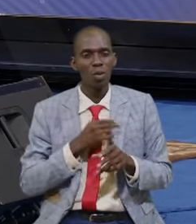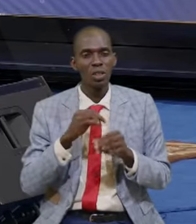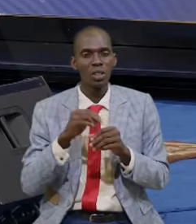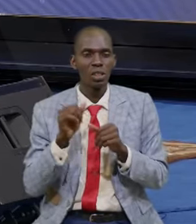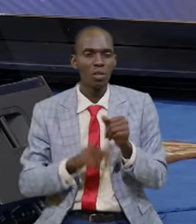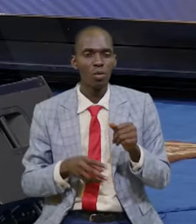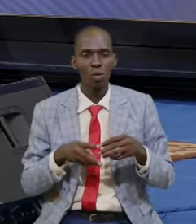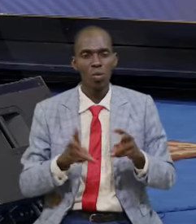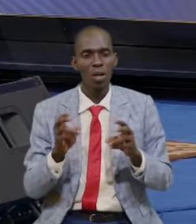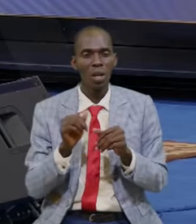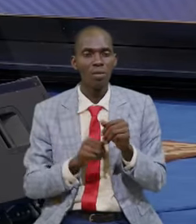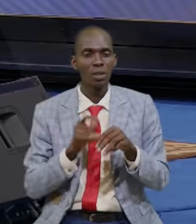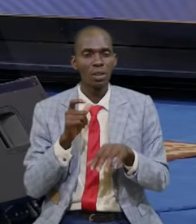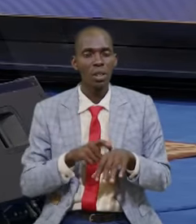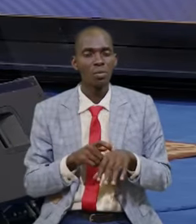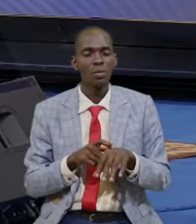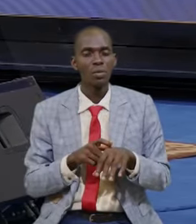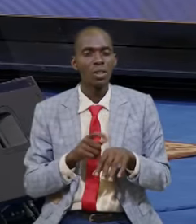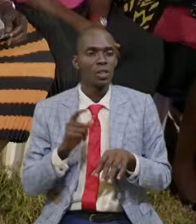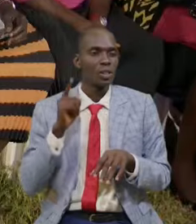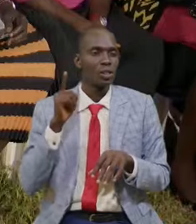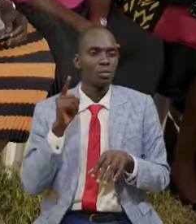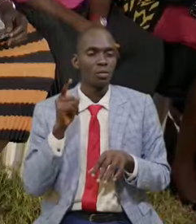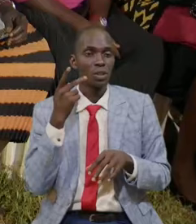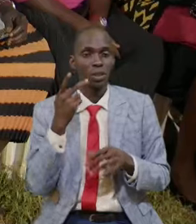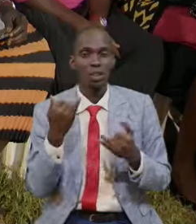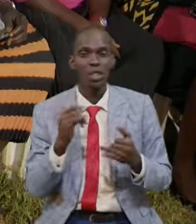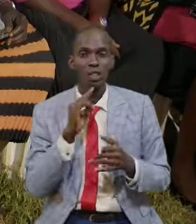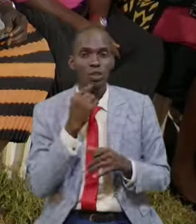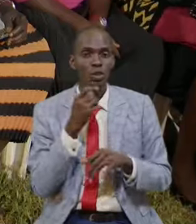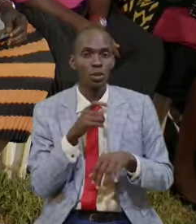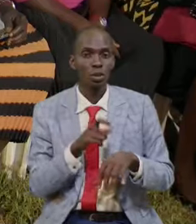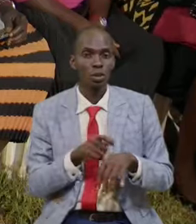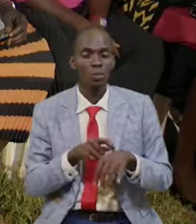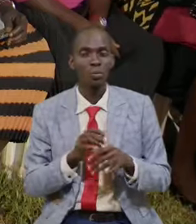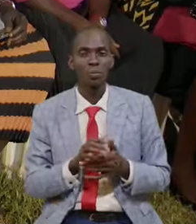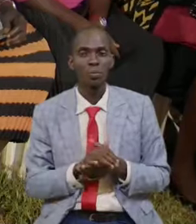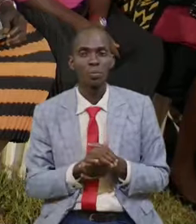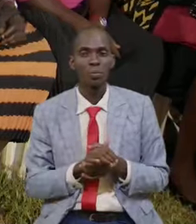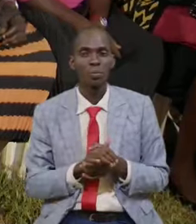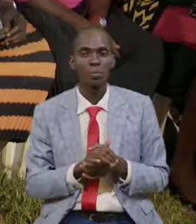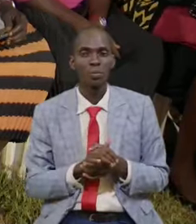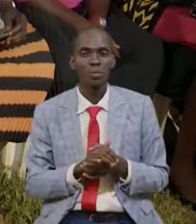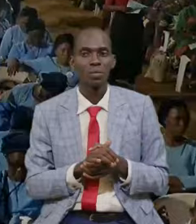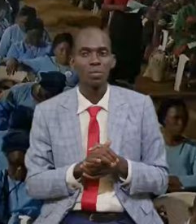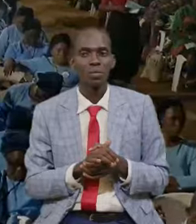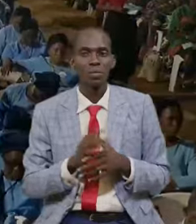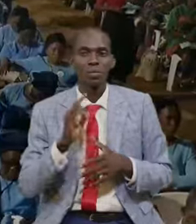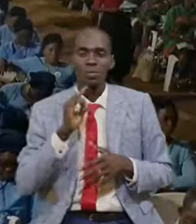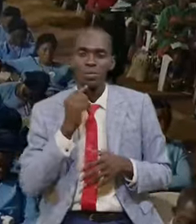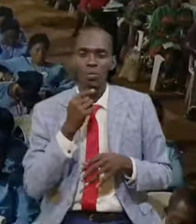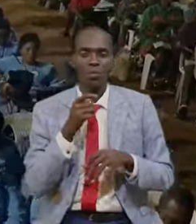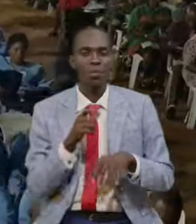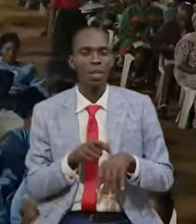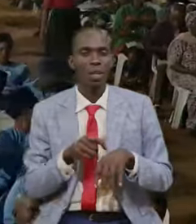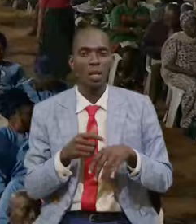he says, he will come in. It's about and eyes closed. Heads bowed and